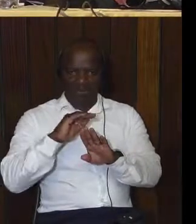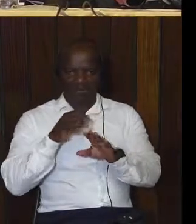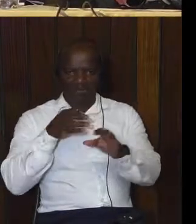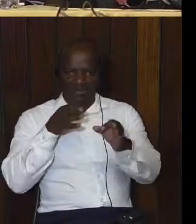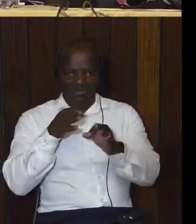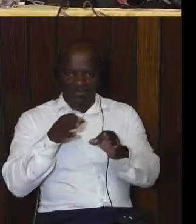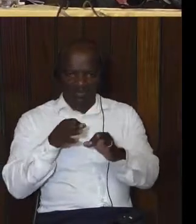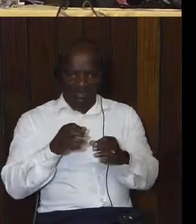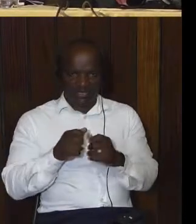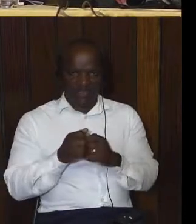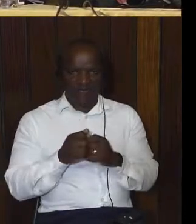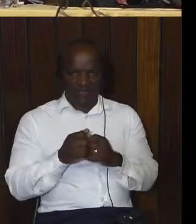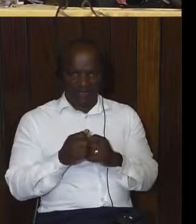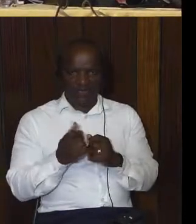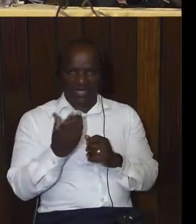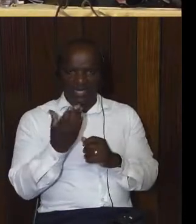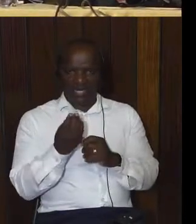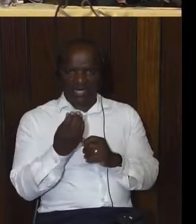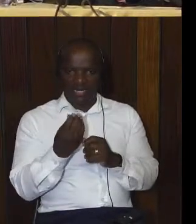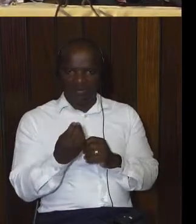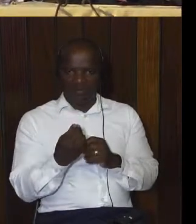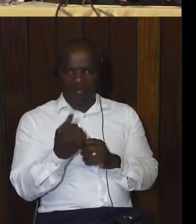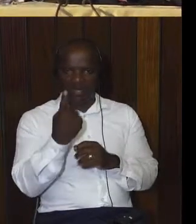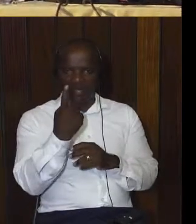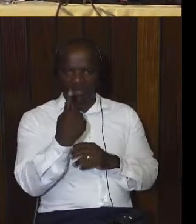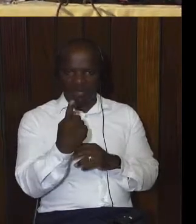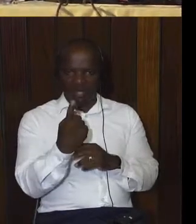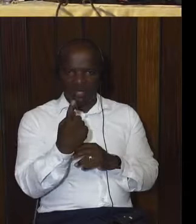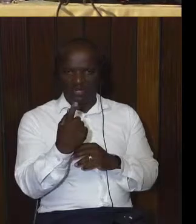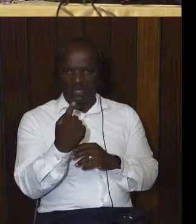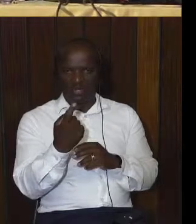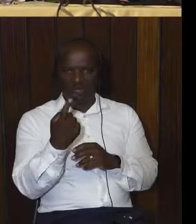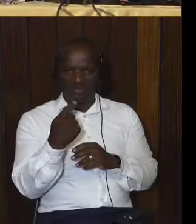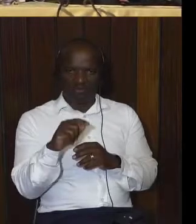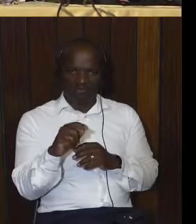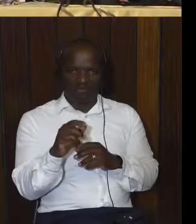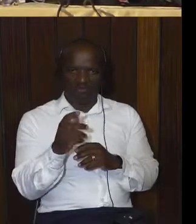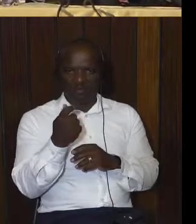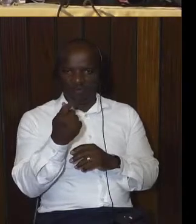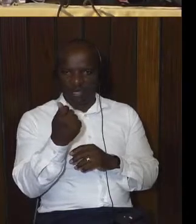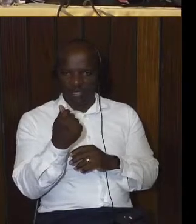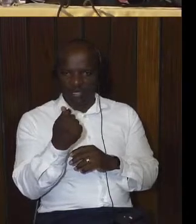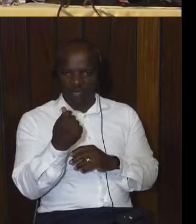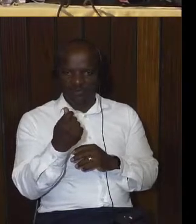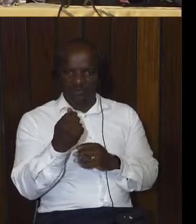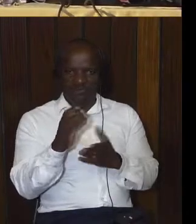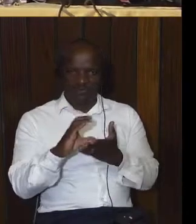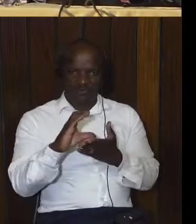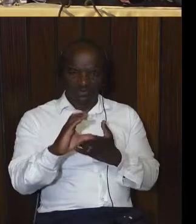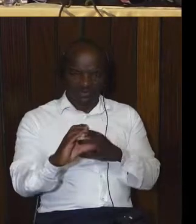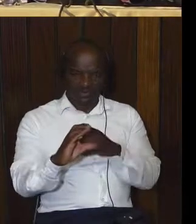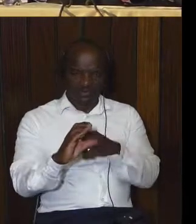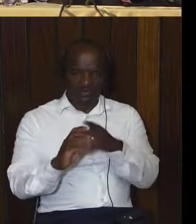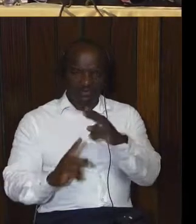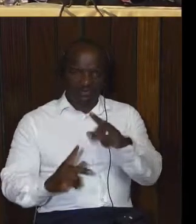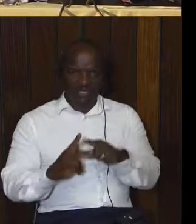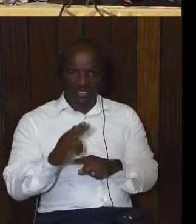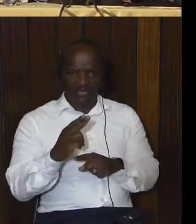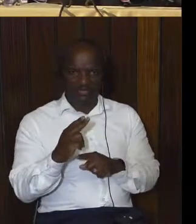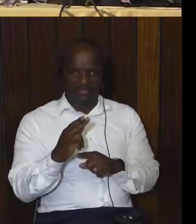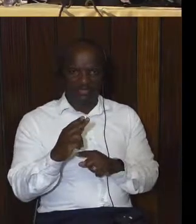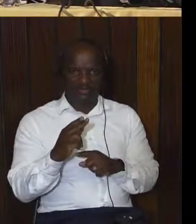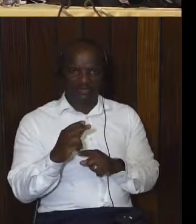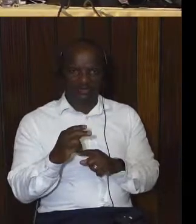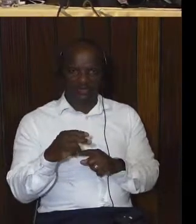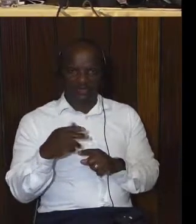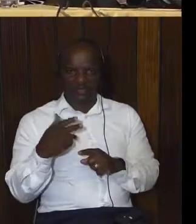guarantee, the number one source of money is from our cost efficiency, our cost cutting, before we go to Provincial